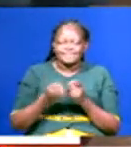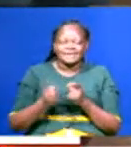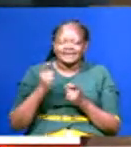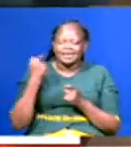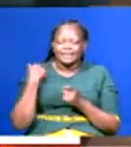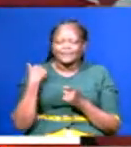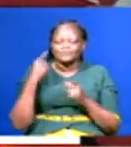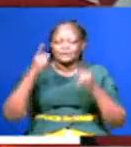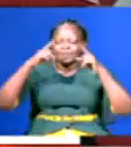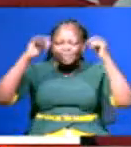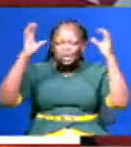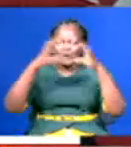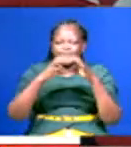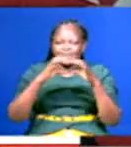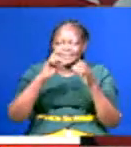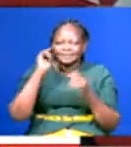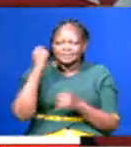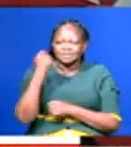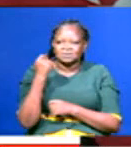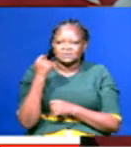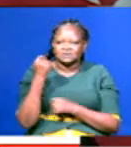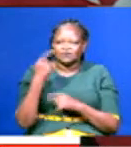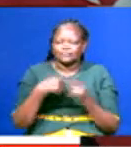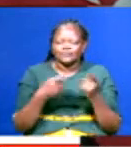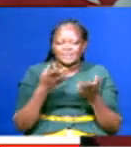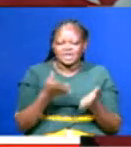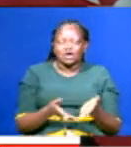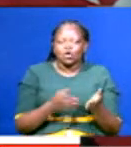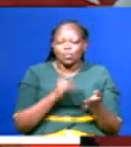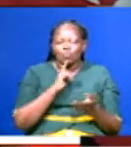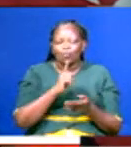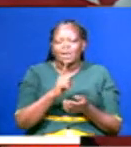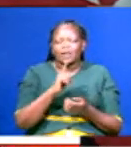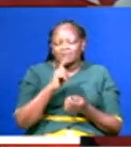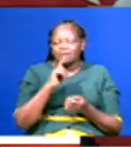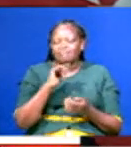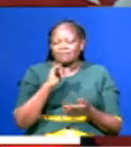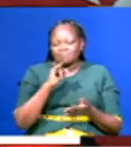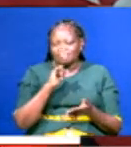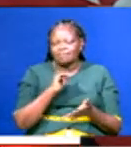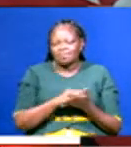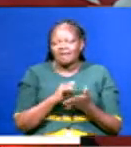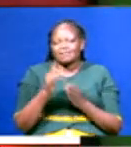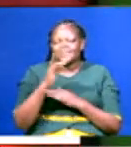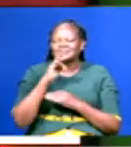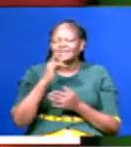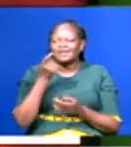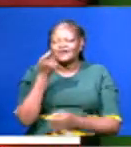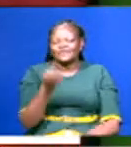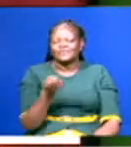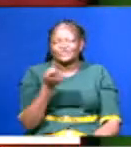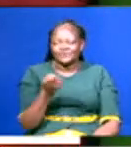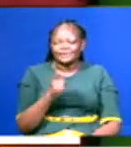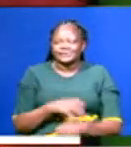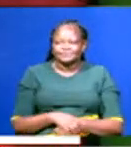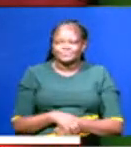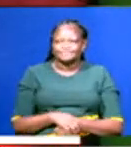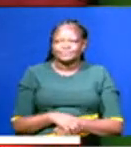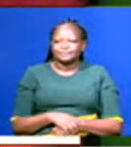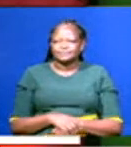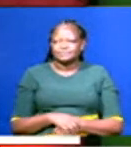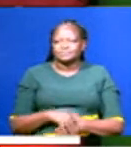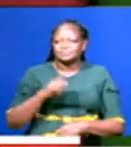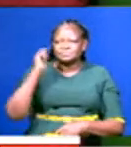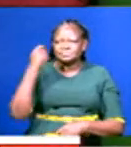Japanese companies in Kenya from the current 100 firms that the ambassador says is too low. Kenya is the